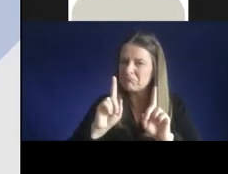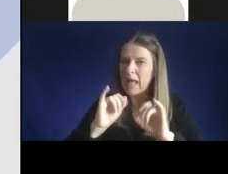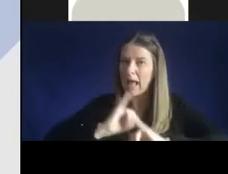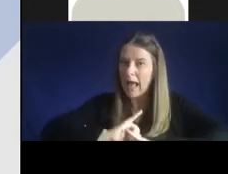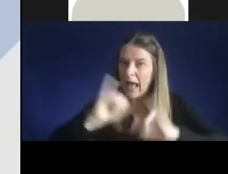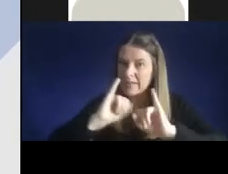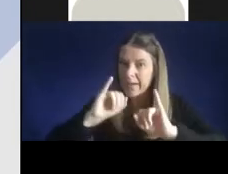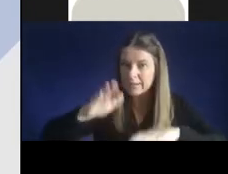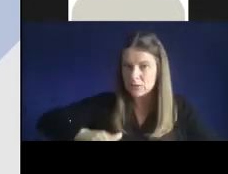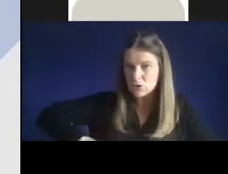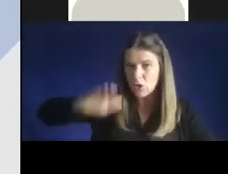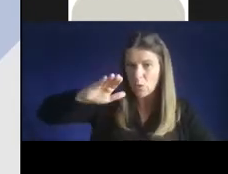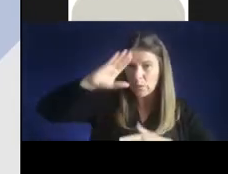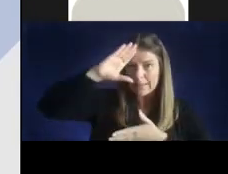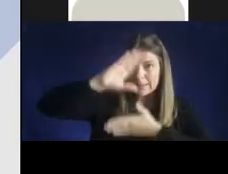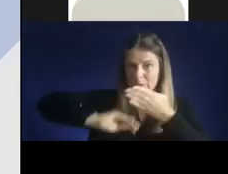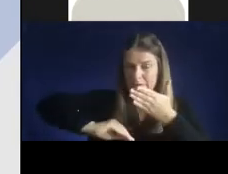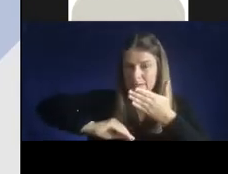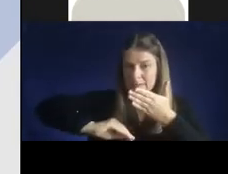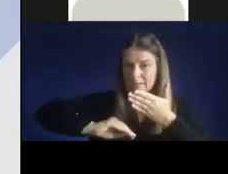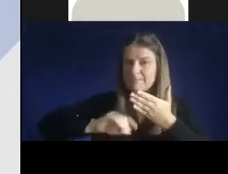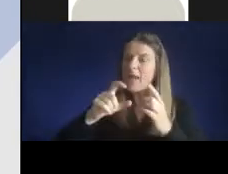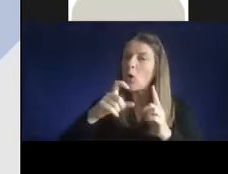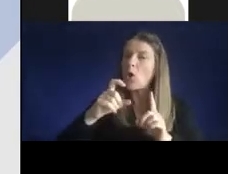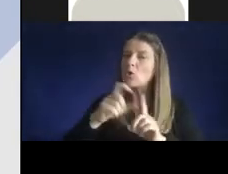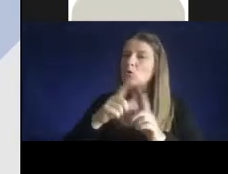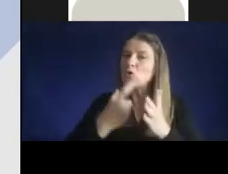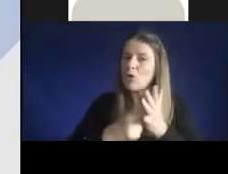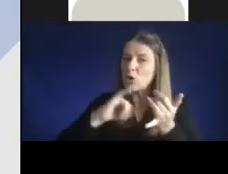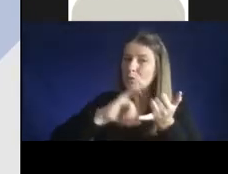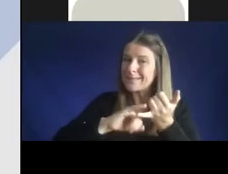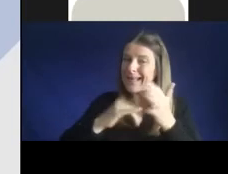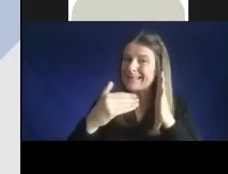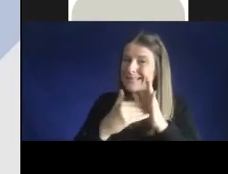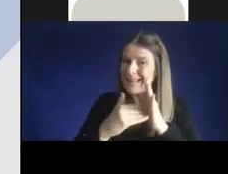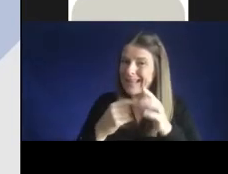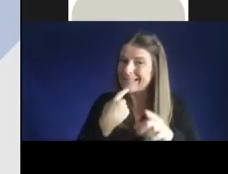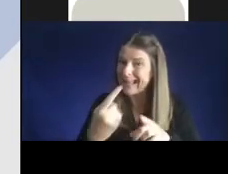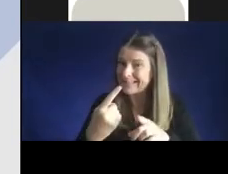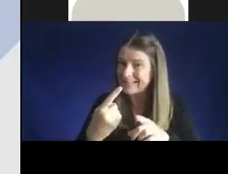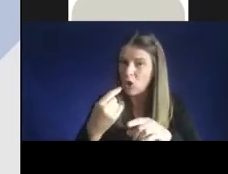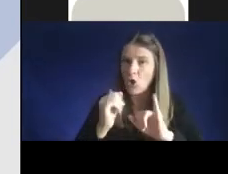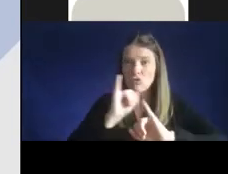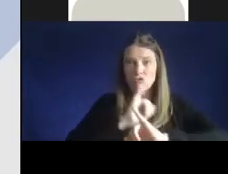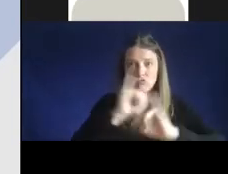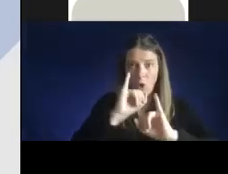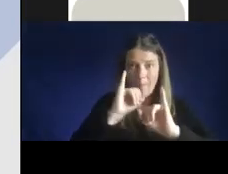and how, in the words of Dr. Suzanne Zedijk, trauma begets